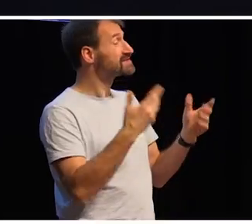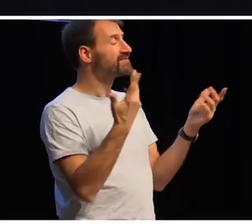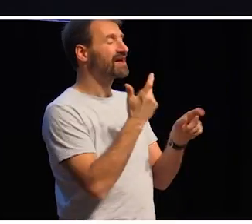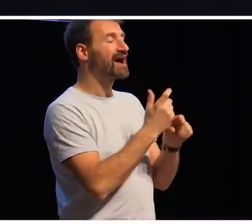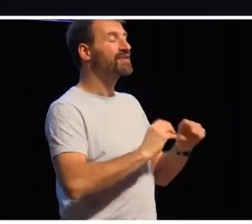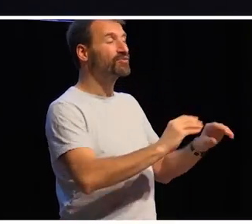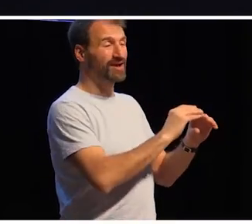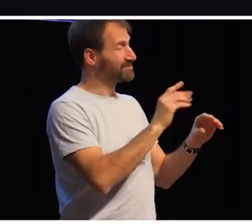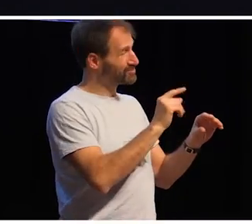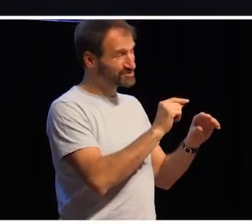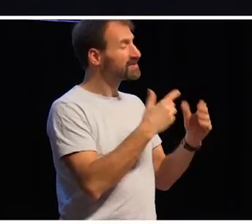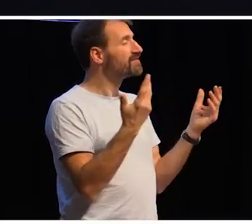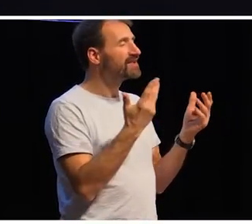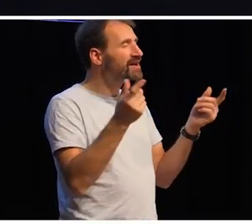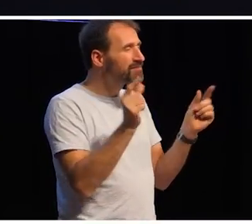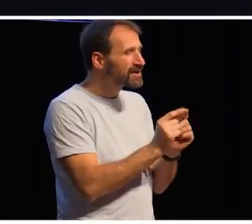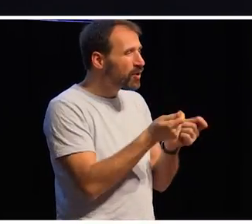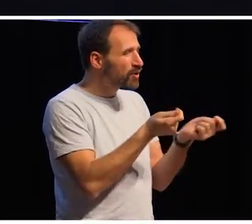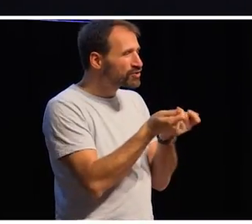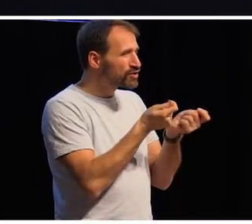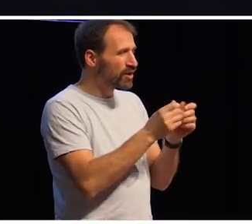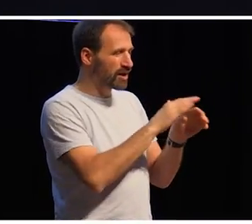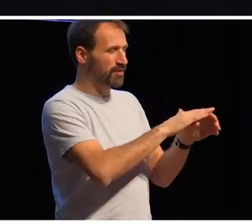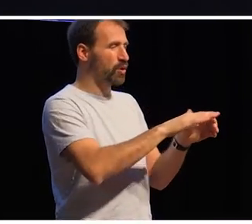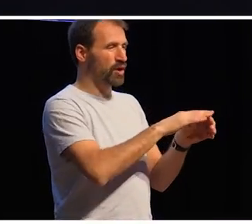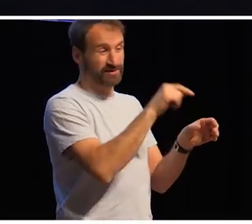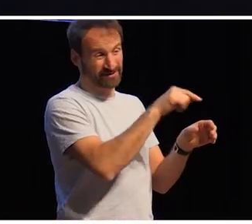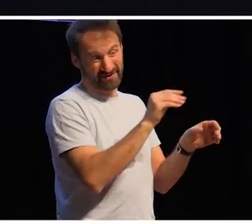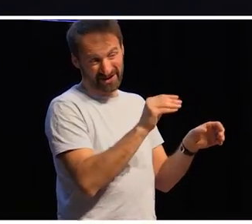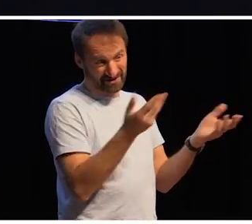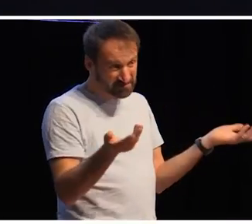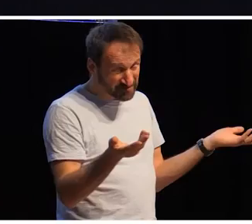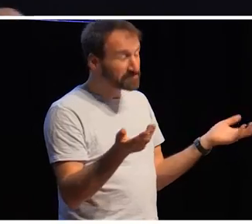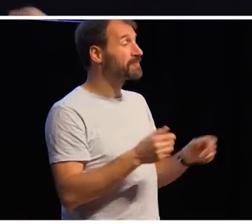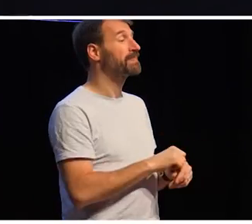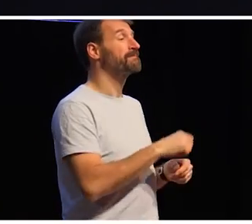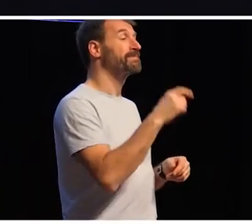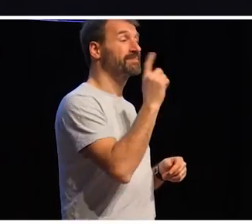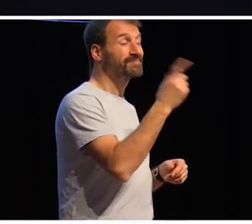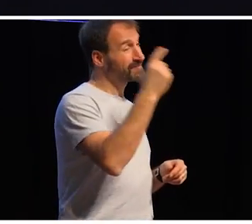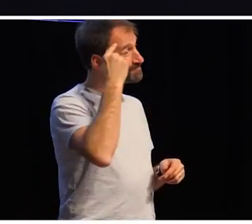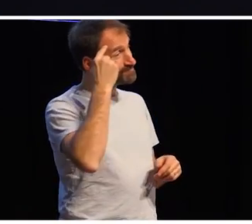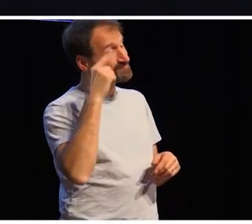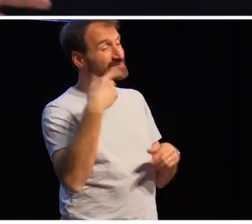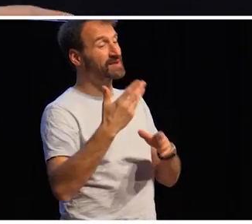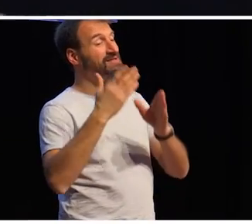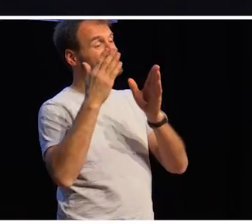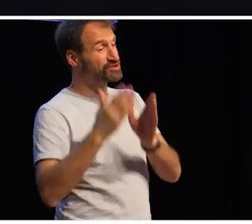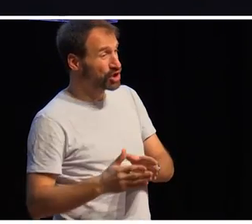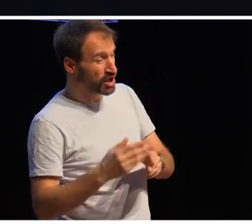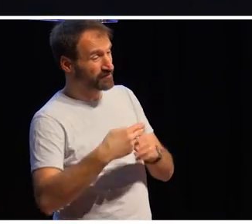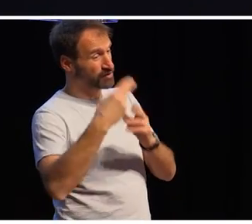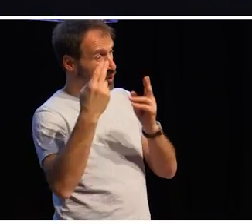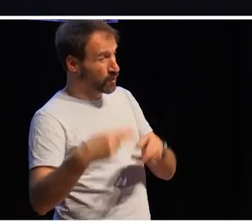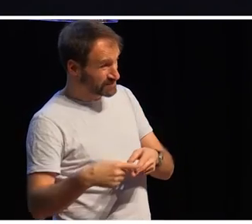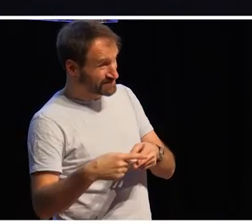is it using? And remember, when you, because the host and the hardware is tightly coupled, you will have some fun